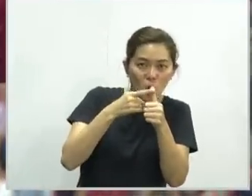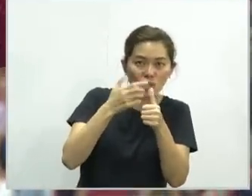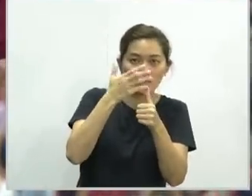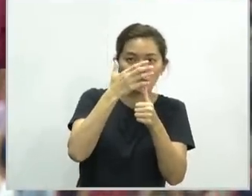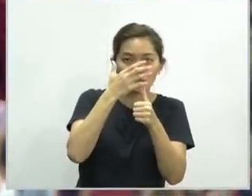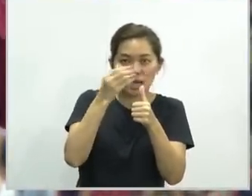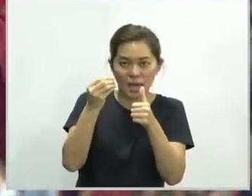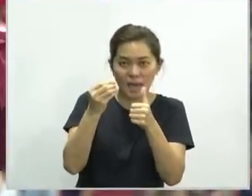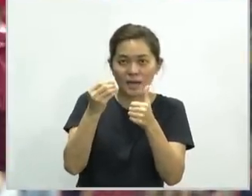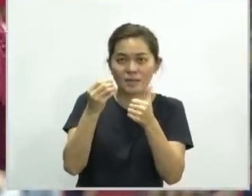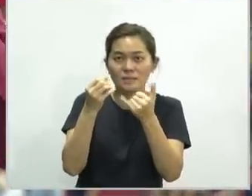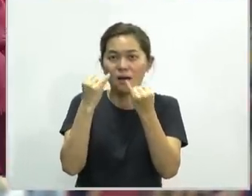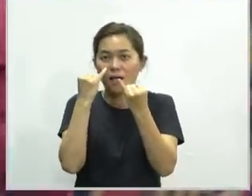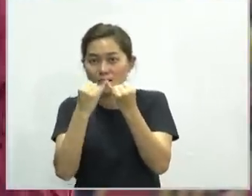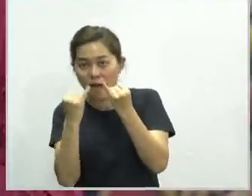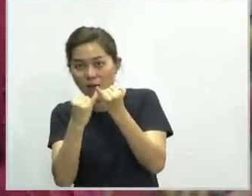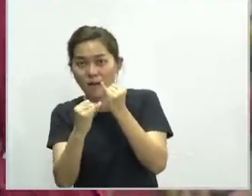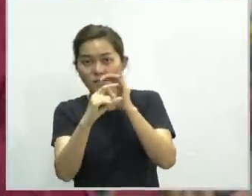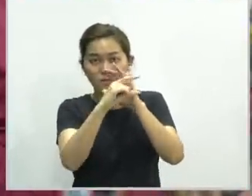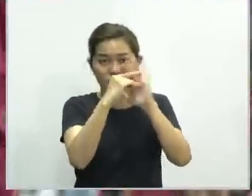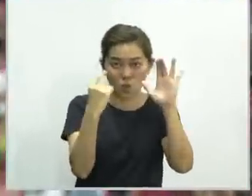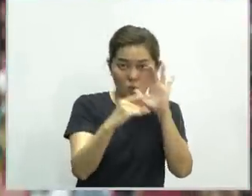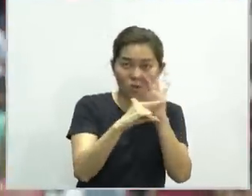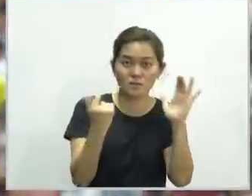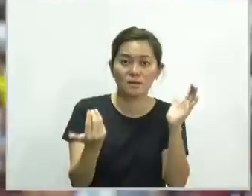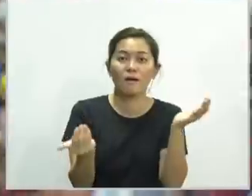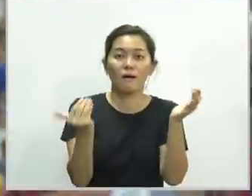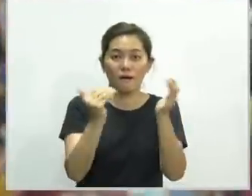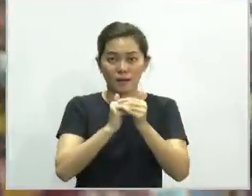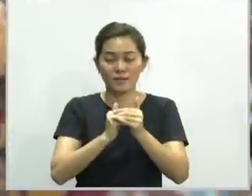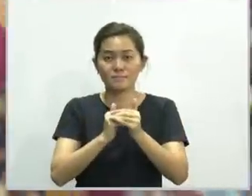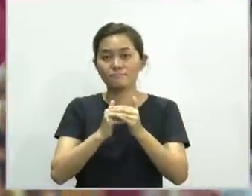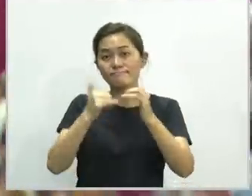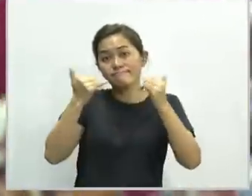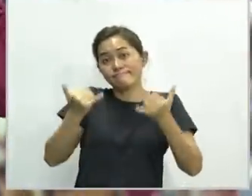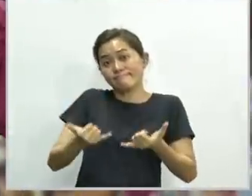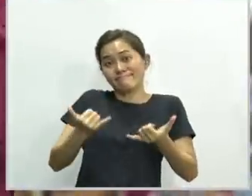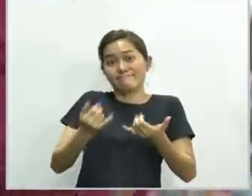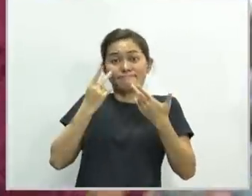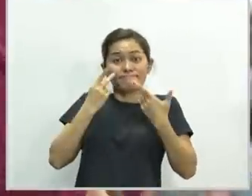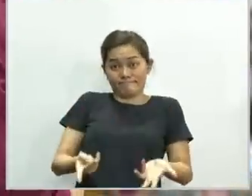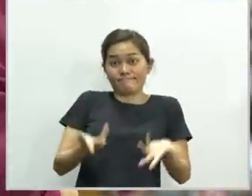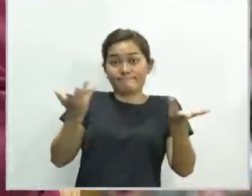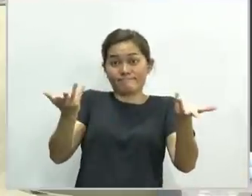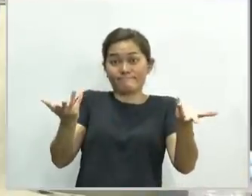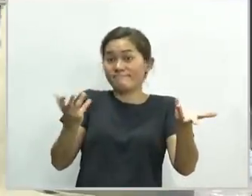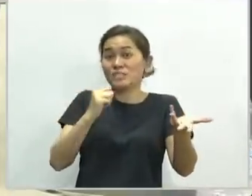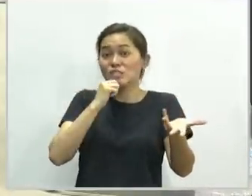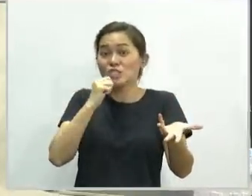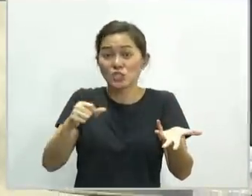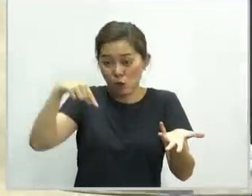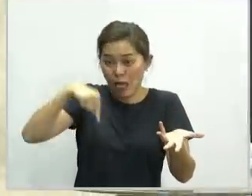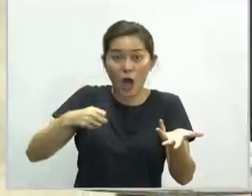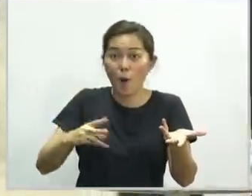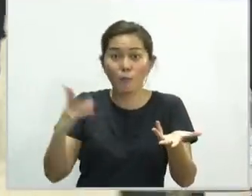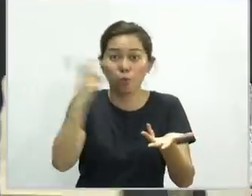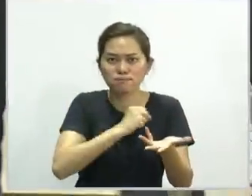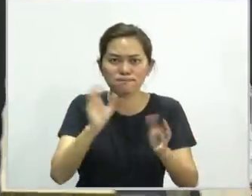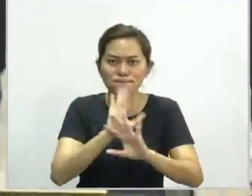the first verse and the last verse. Now look, come on, don't miss this opportunity.